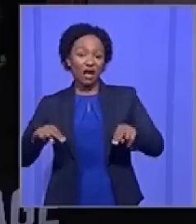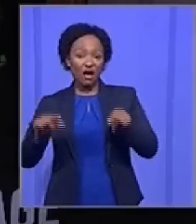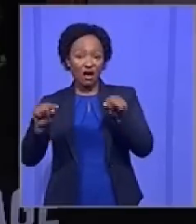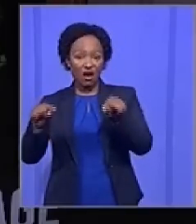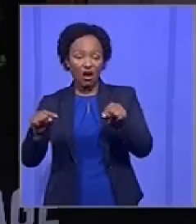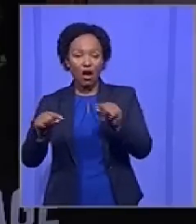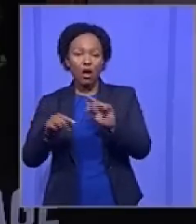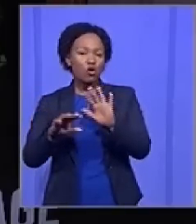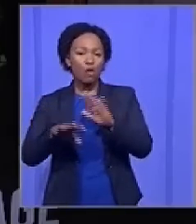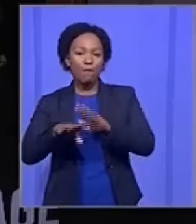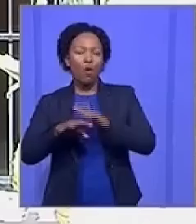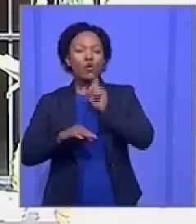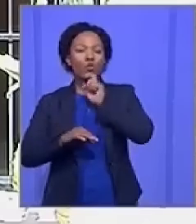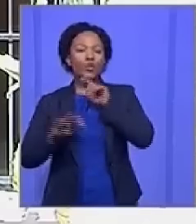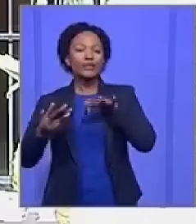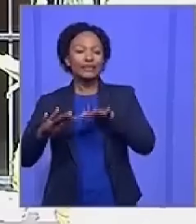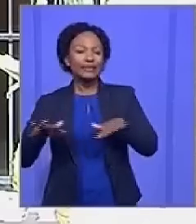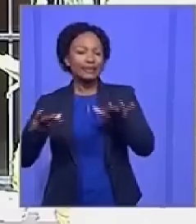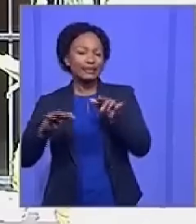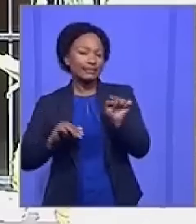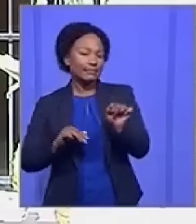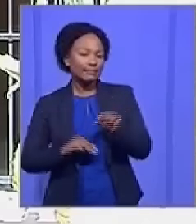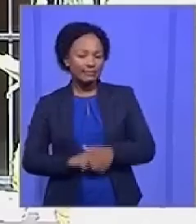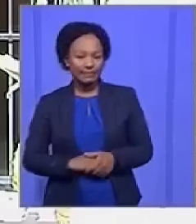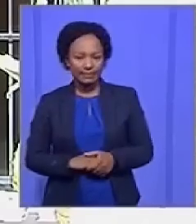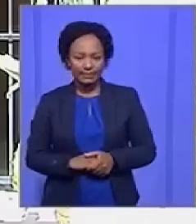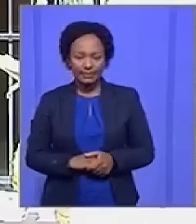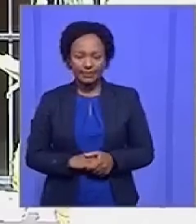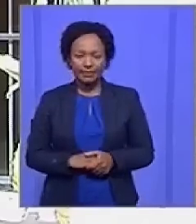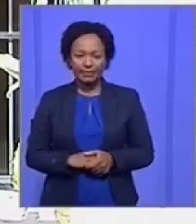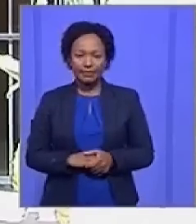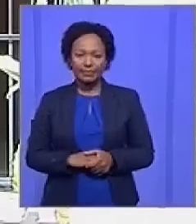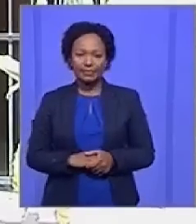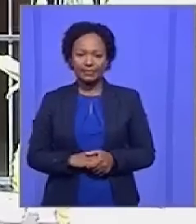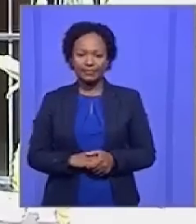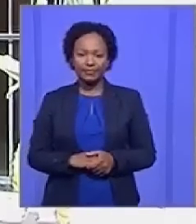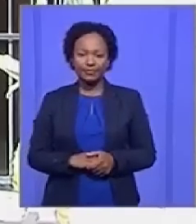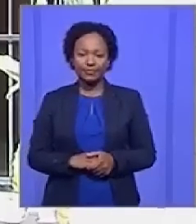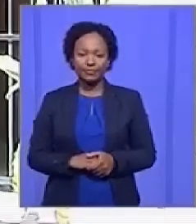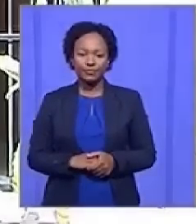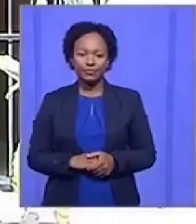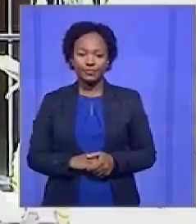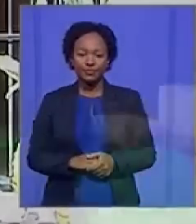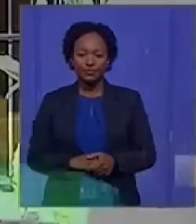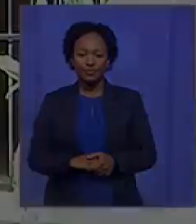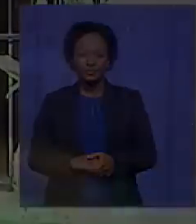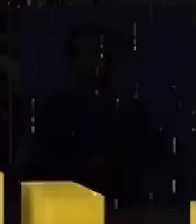sa sebediswa. Thabiso Khadebe, Ditaba tsa SABC, Kimberley.